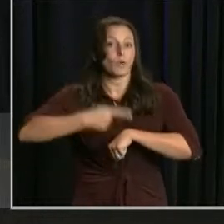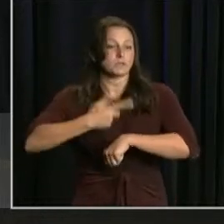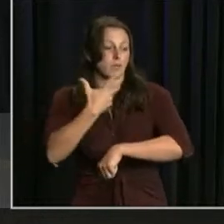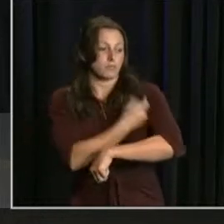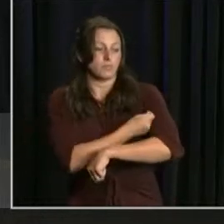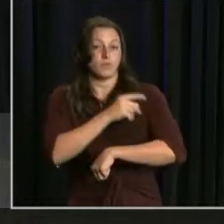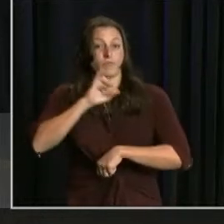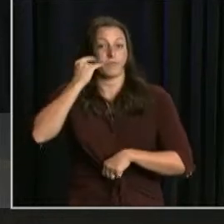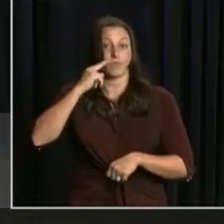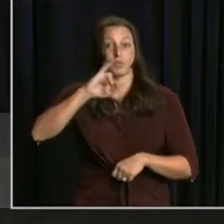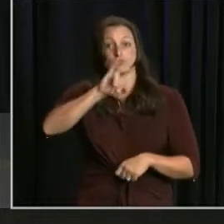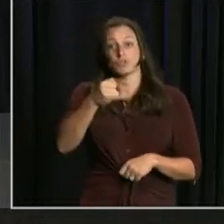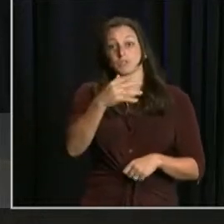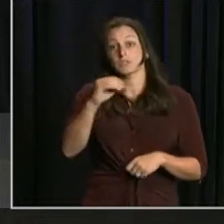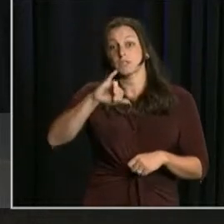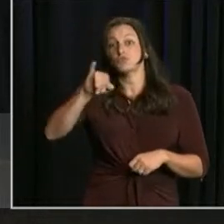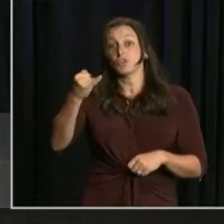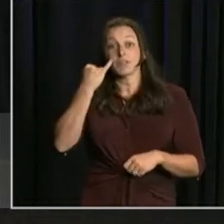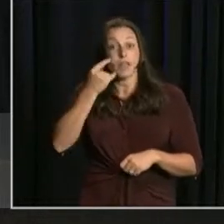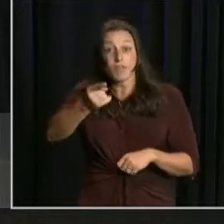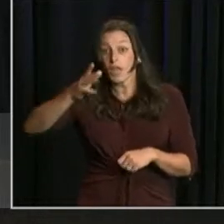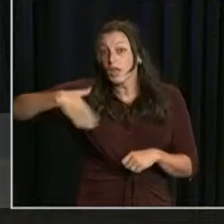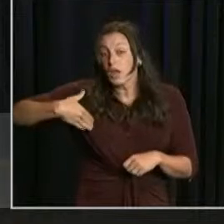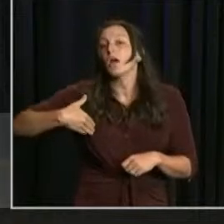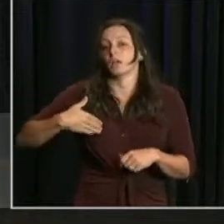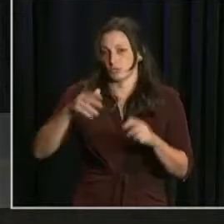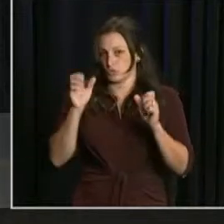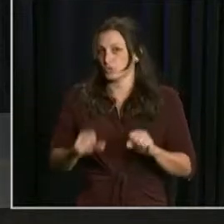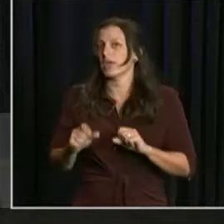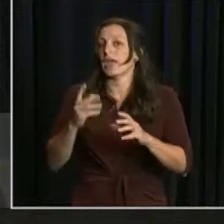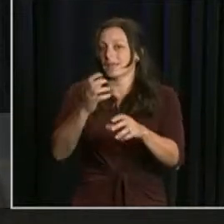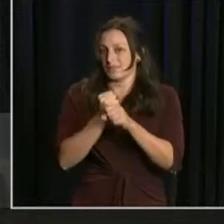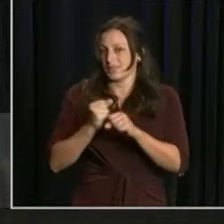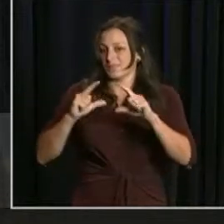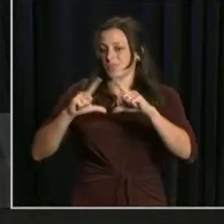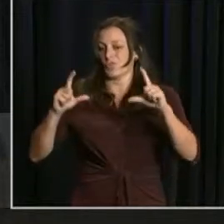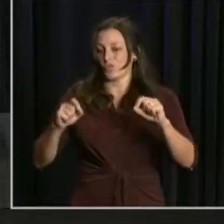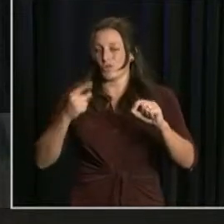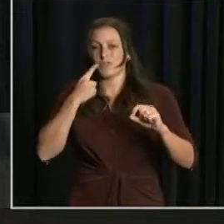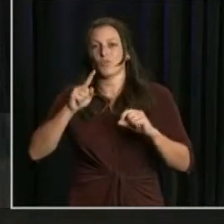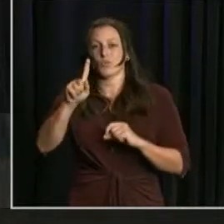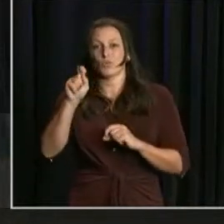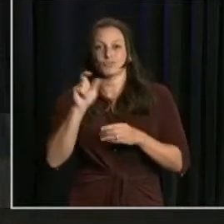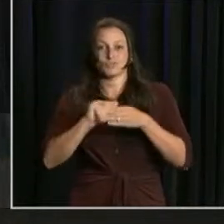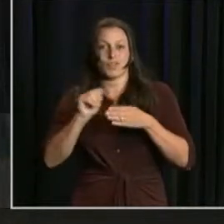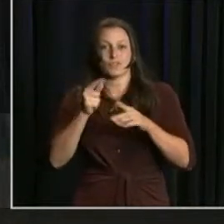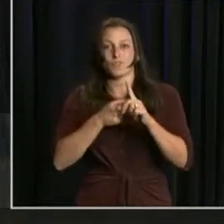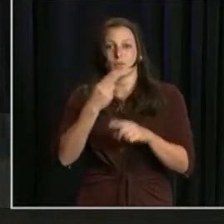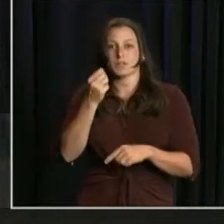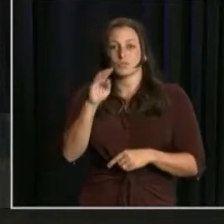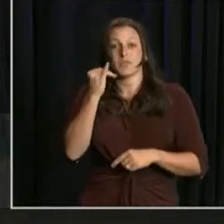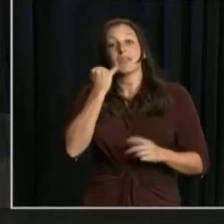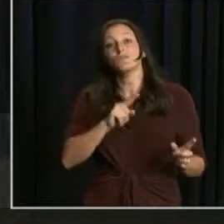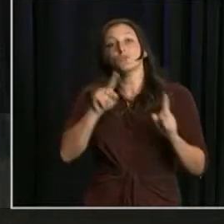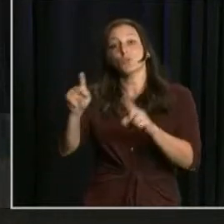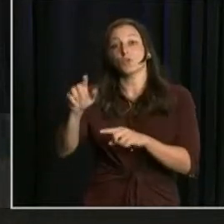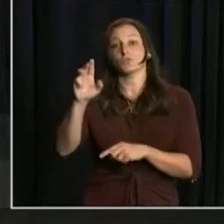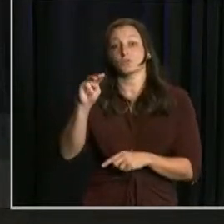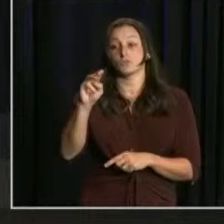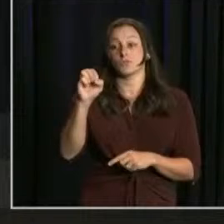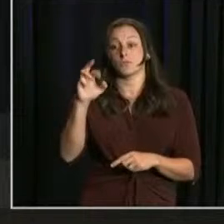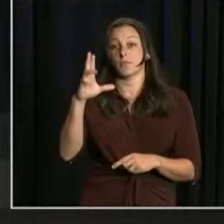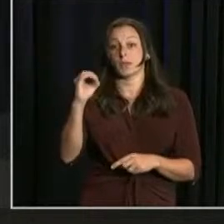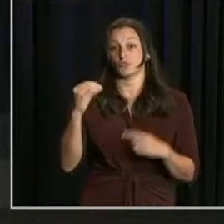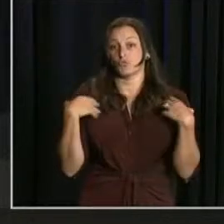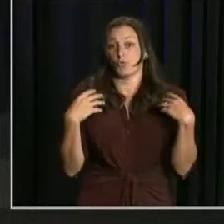Johnson COVID-19 vaccine, you are eligible to receive a $100 HEB gift card if you visit a Metro Health vaccine clinic.